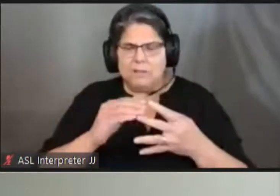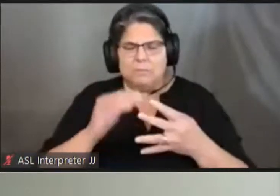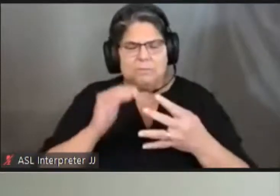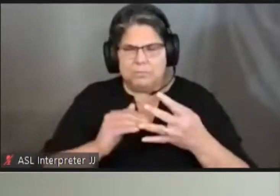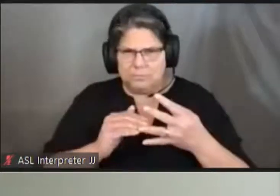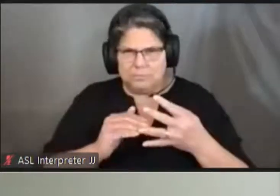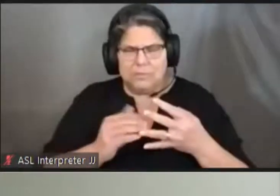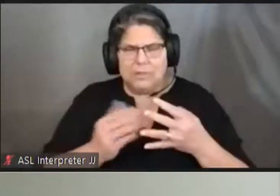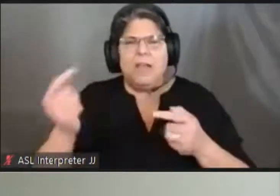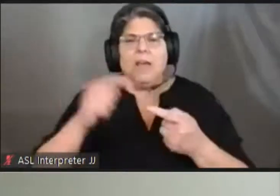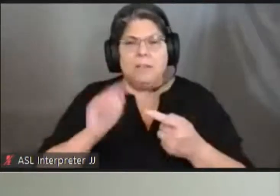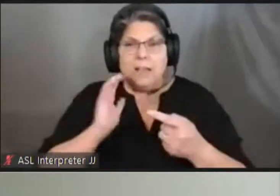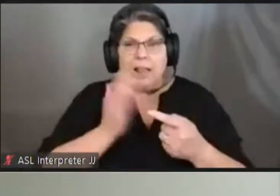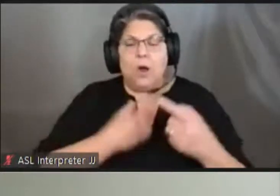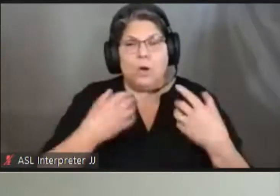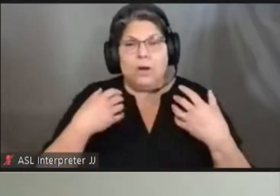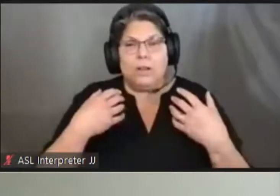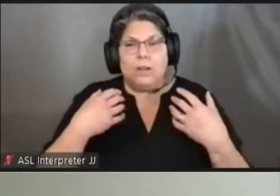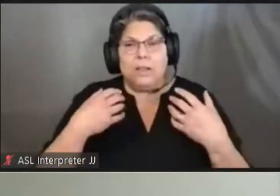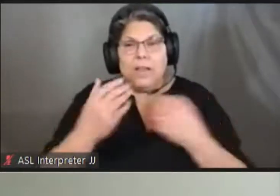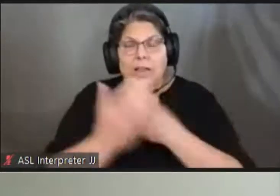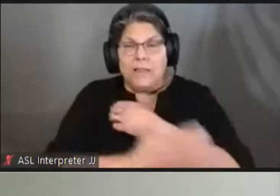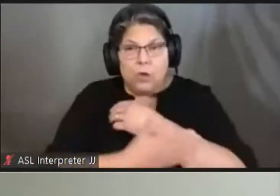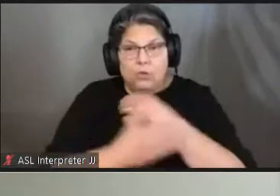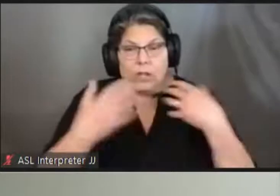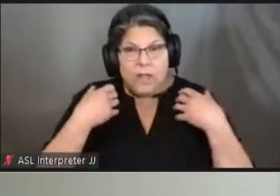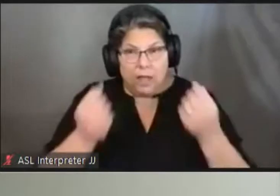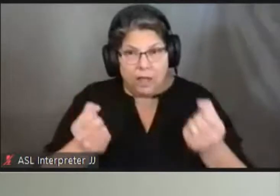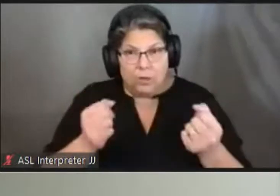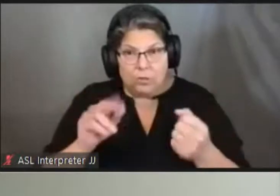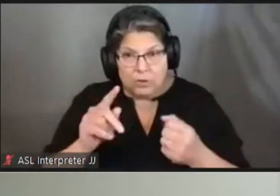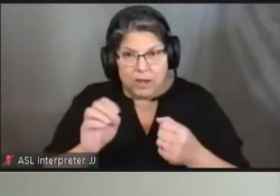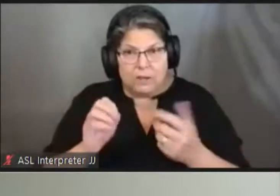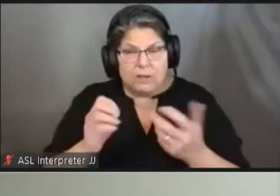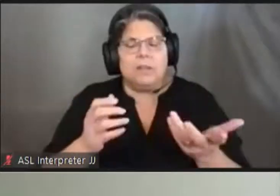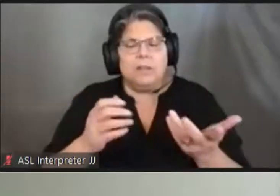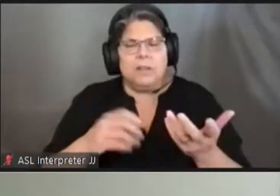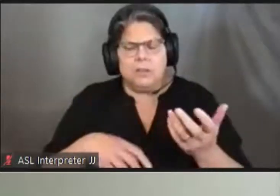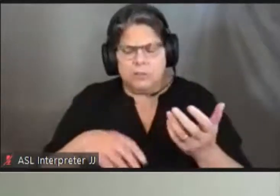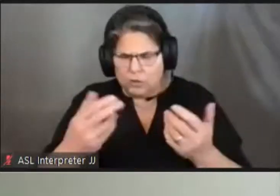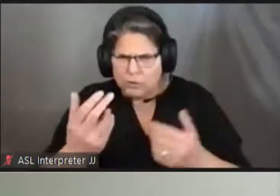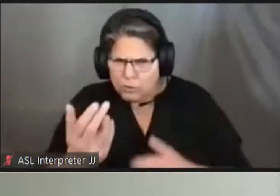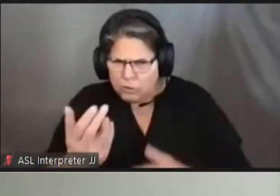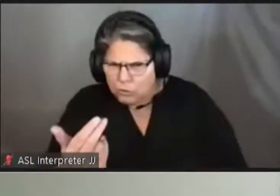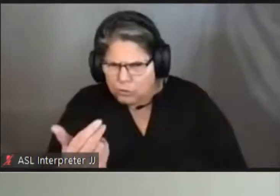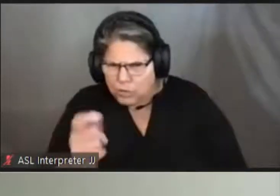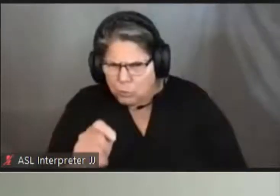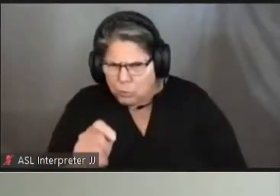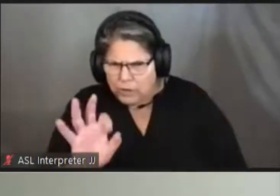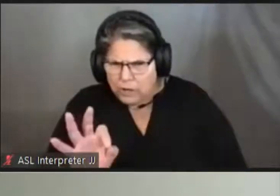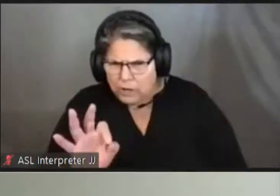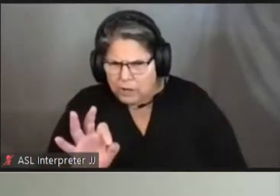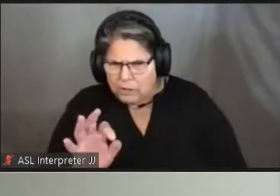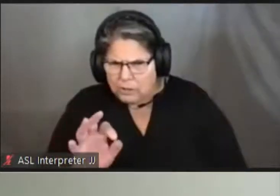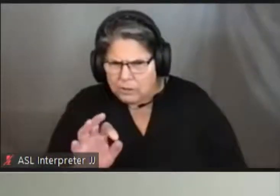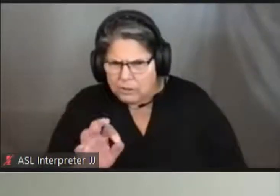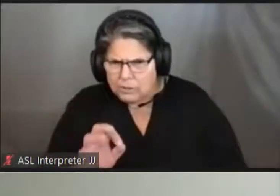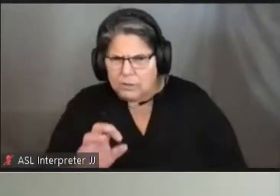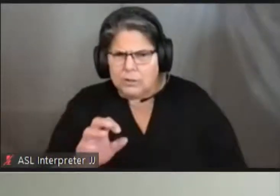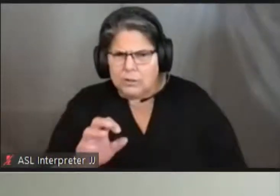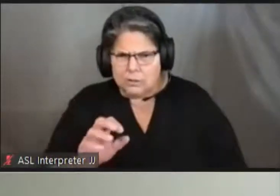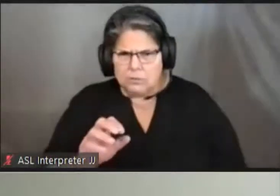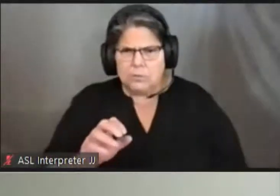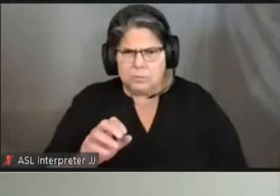rate falls below 3.9 per day. That's a 7-day average with a 7-day